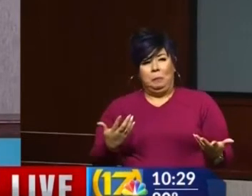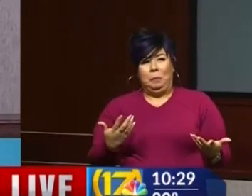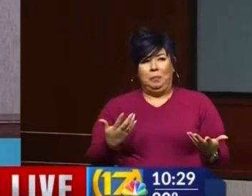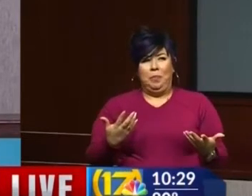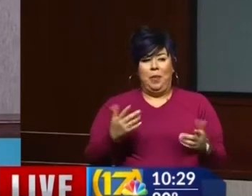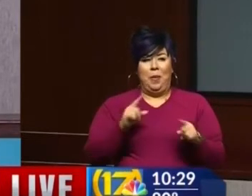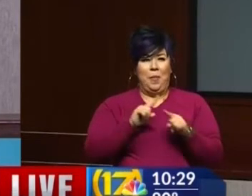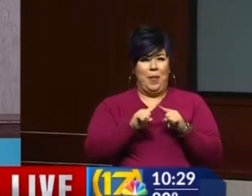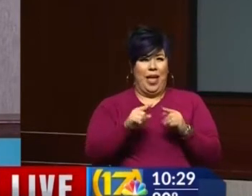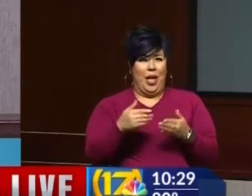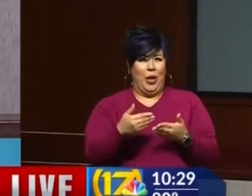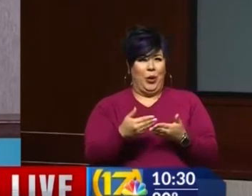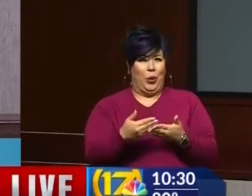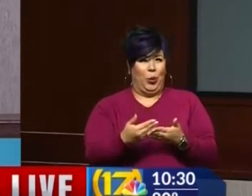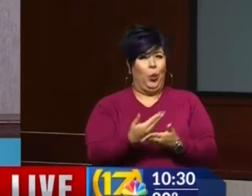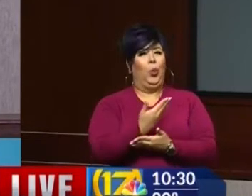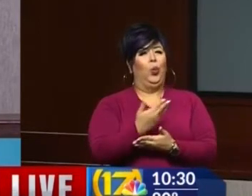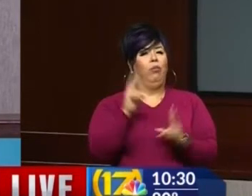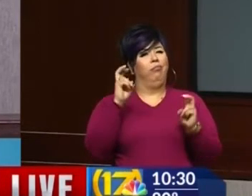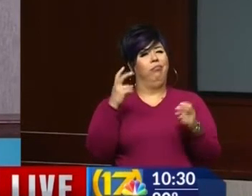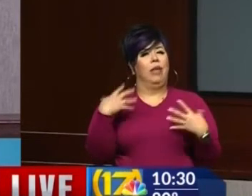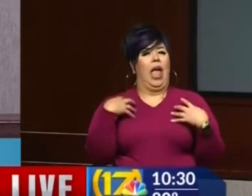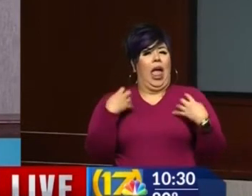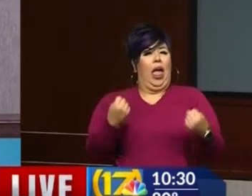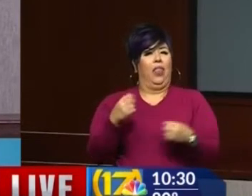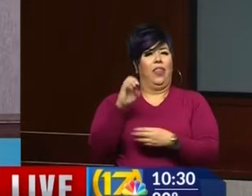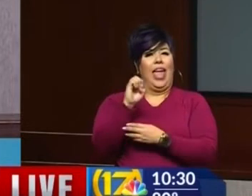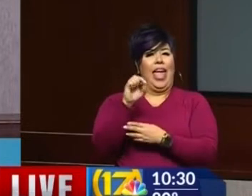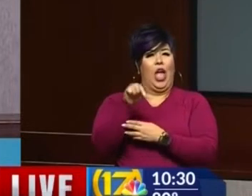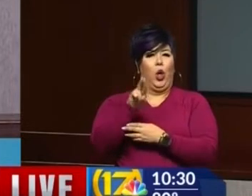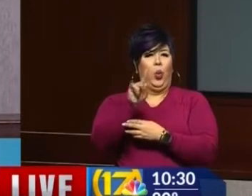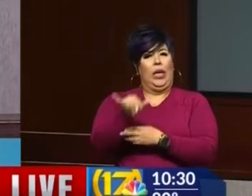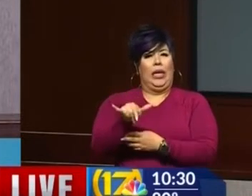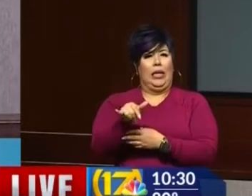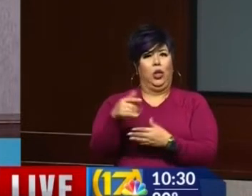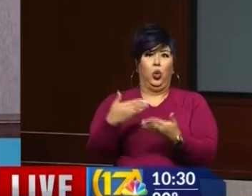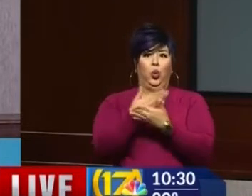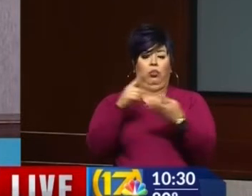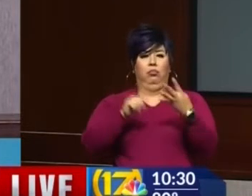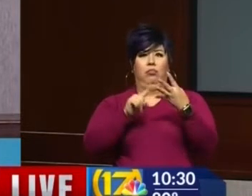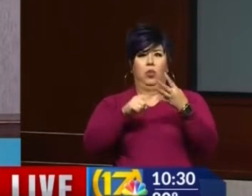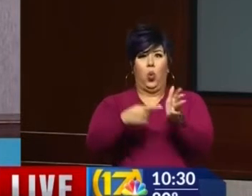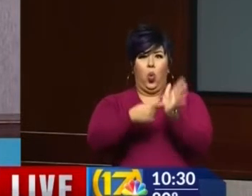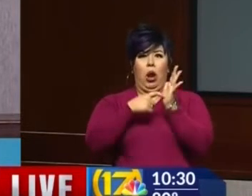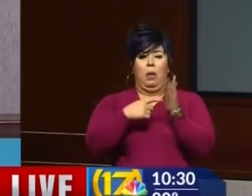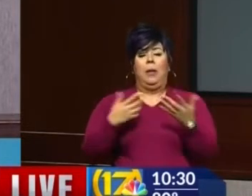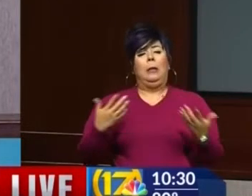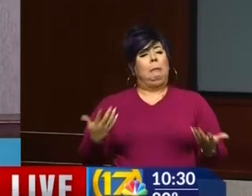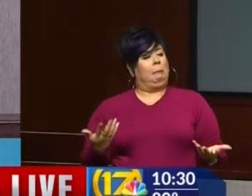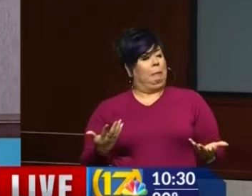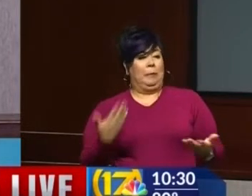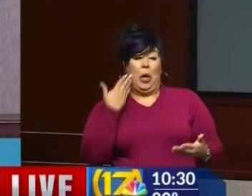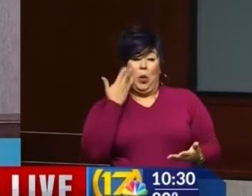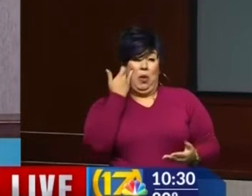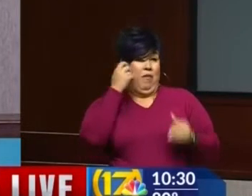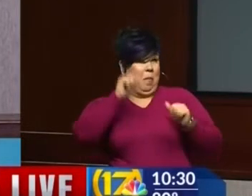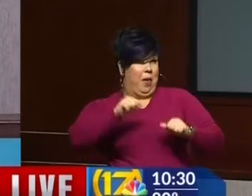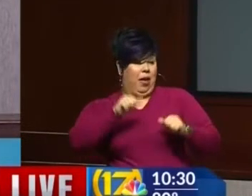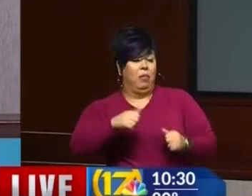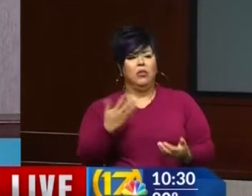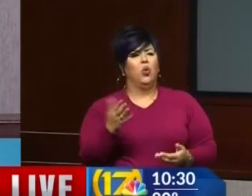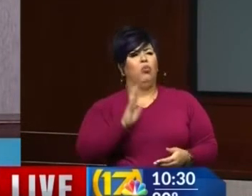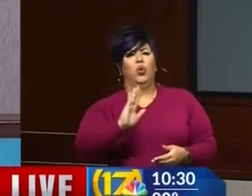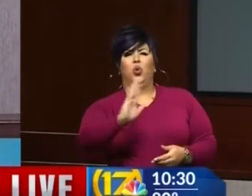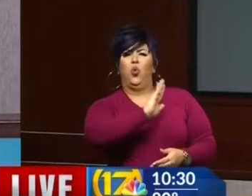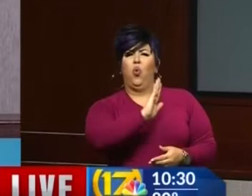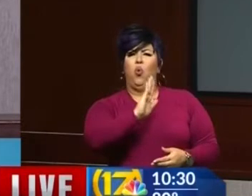new health equity metric, I don't know if that's possible. I'm wondering where public health stands on that and